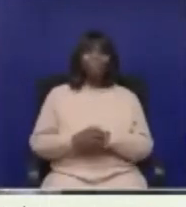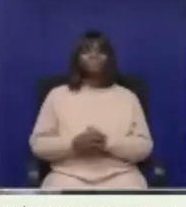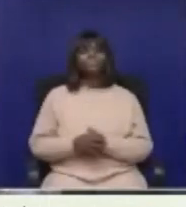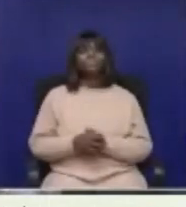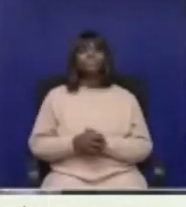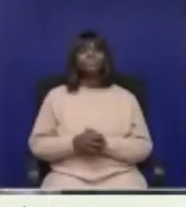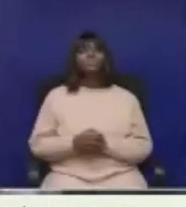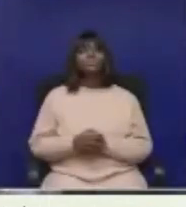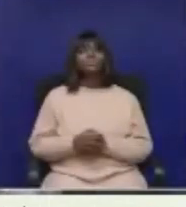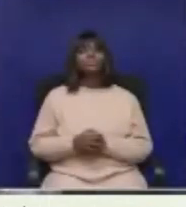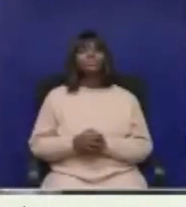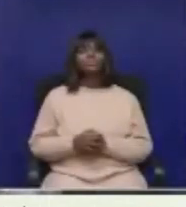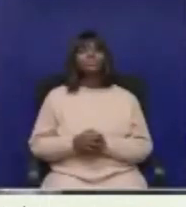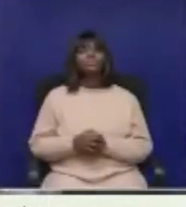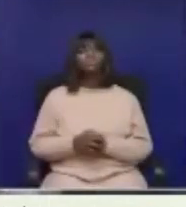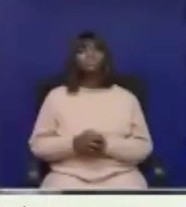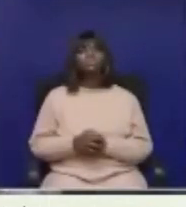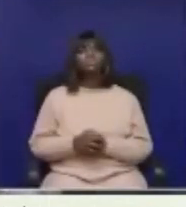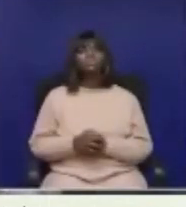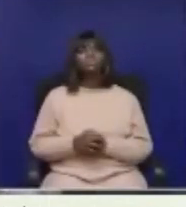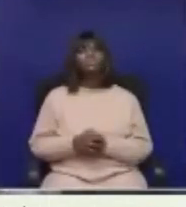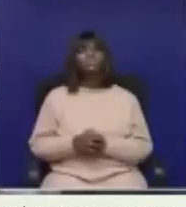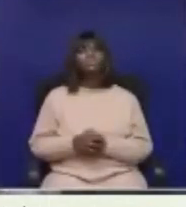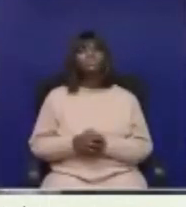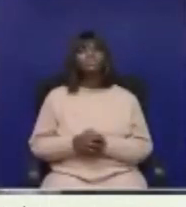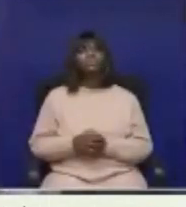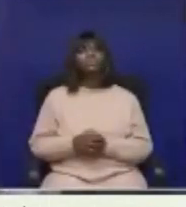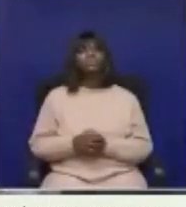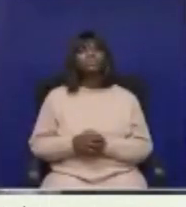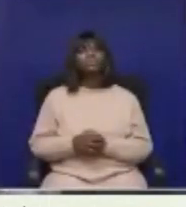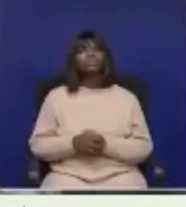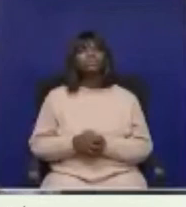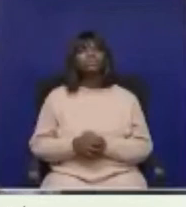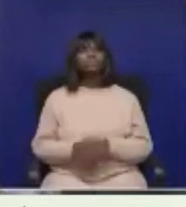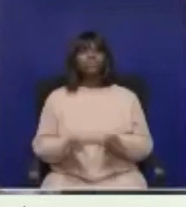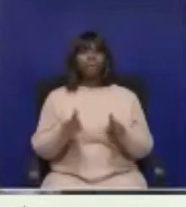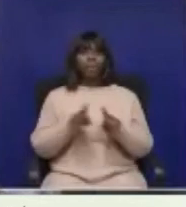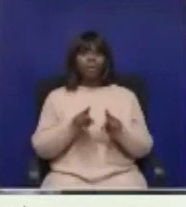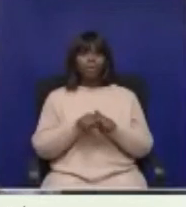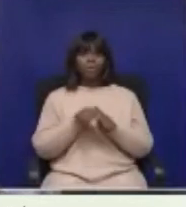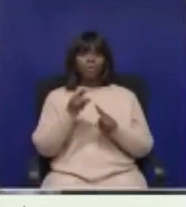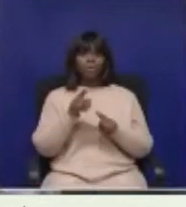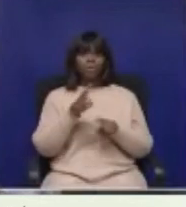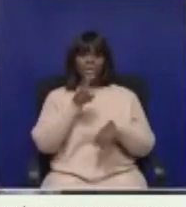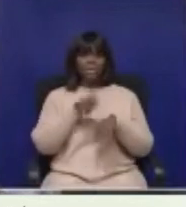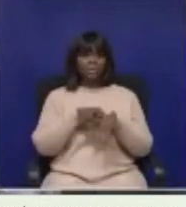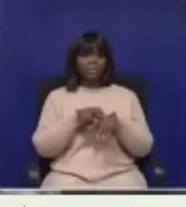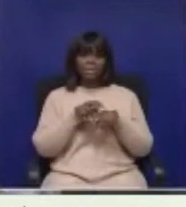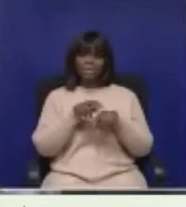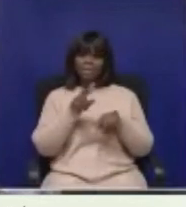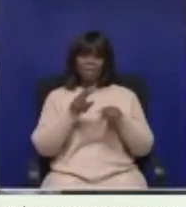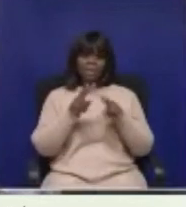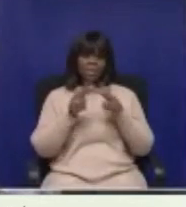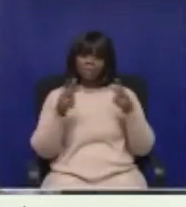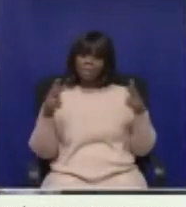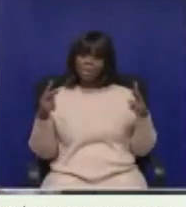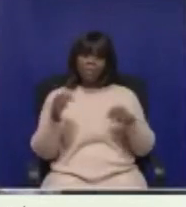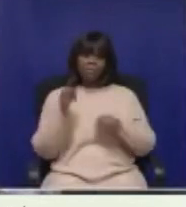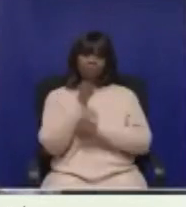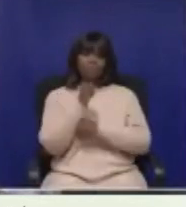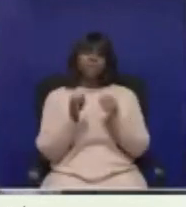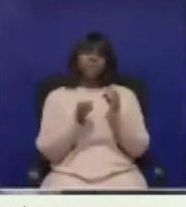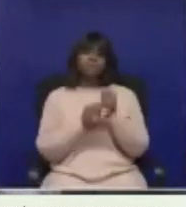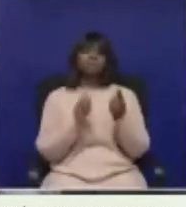Here are the complications. It's going to require a number of structural transformation. For instance, you may have